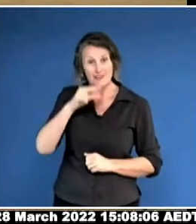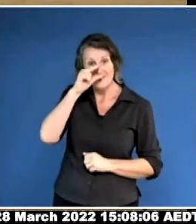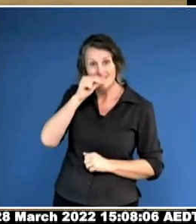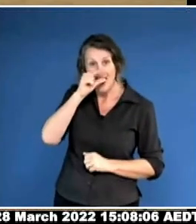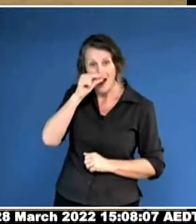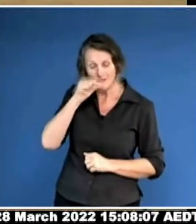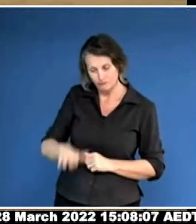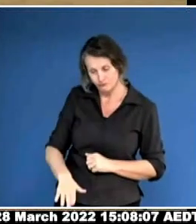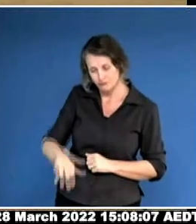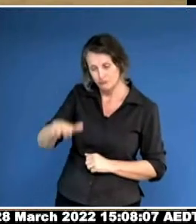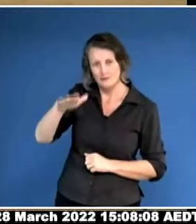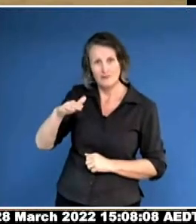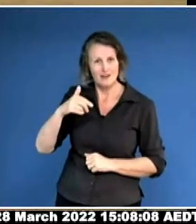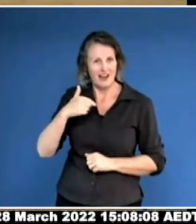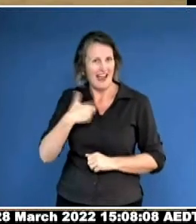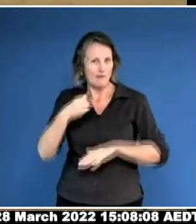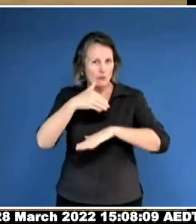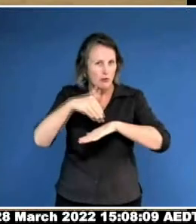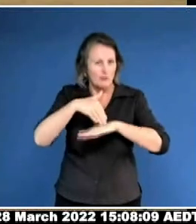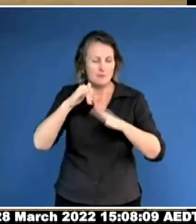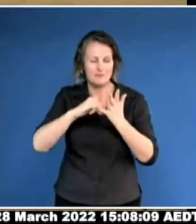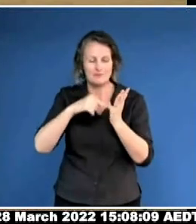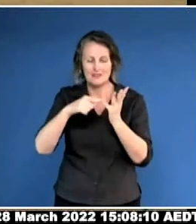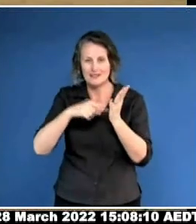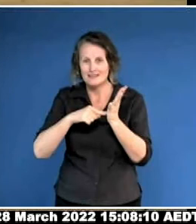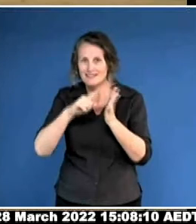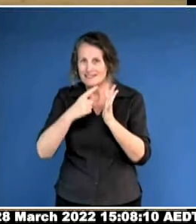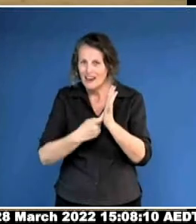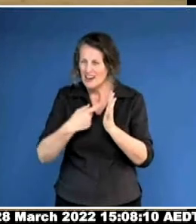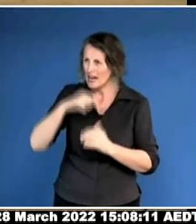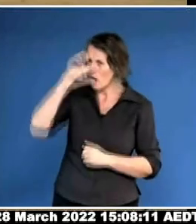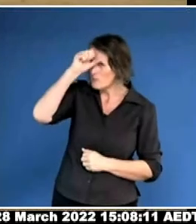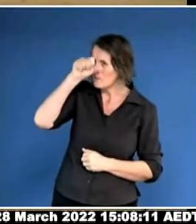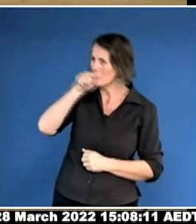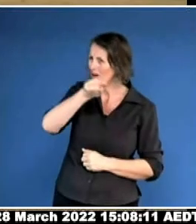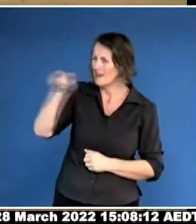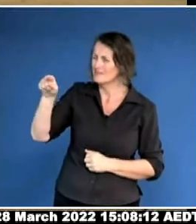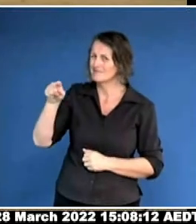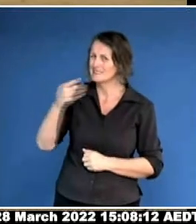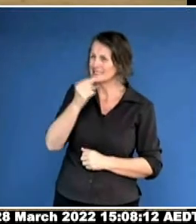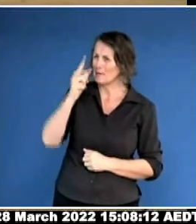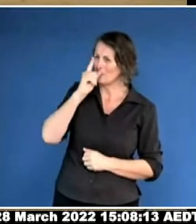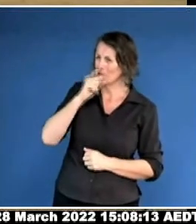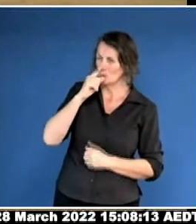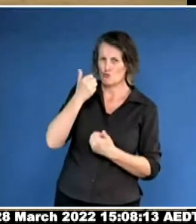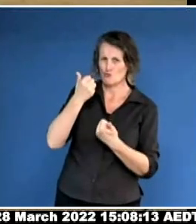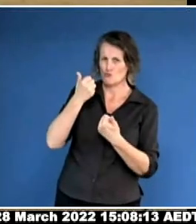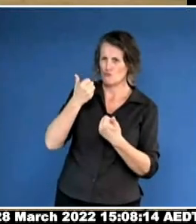recall memories of inappropriate behaviours being directed towards me that will not be disclosed as part of this statement.